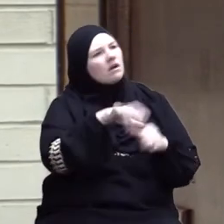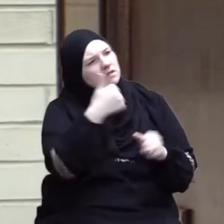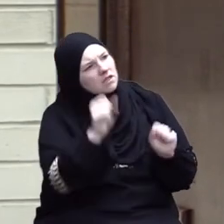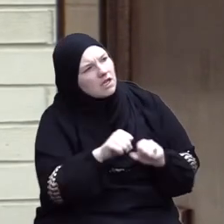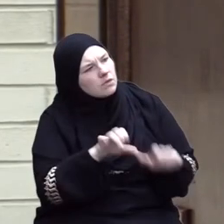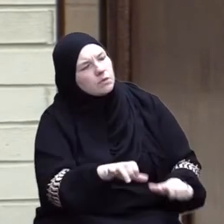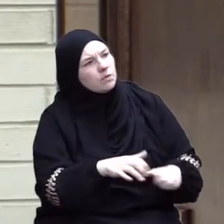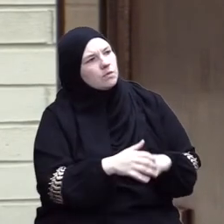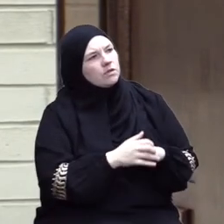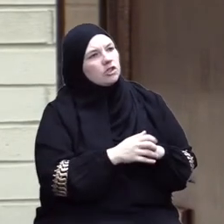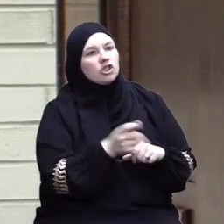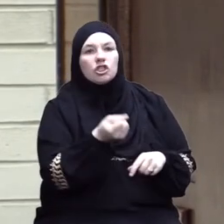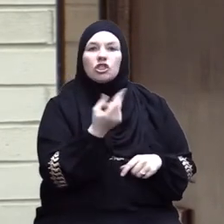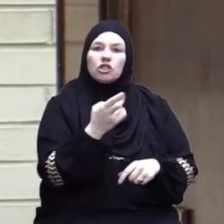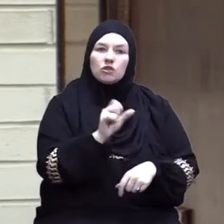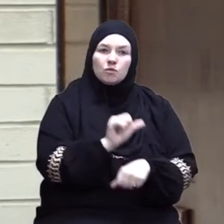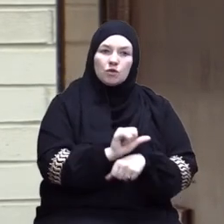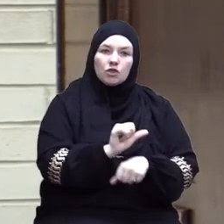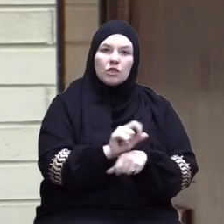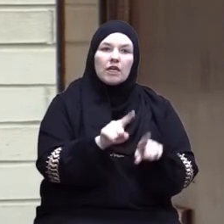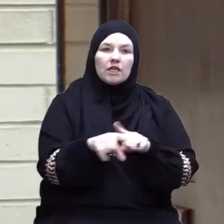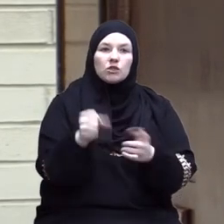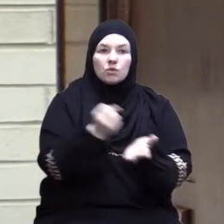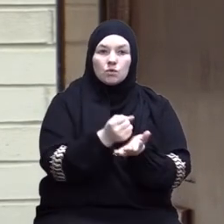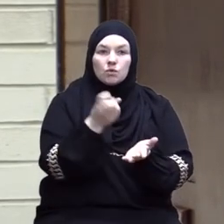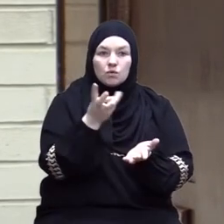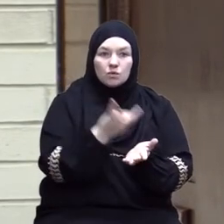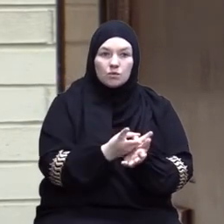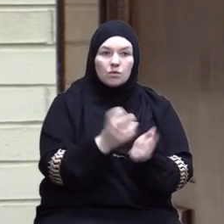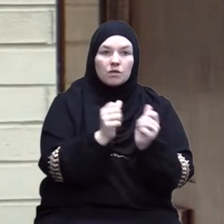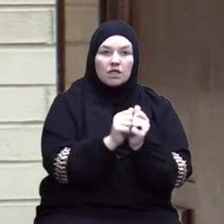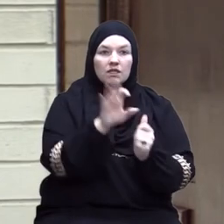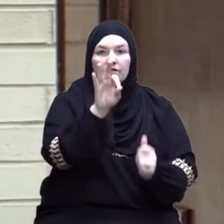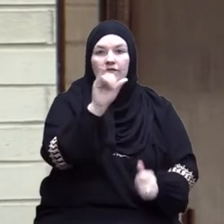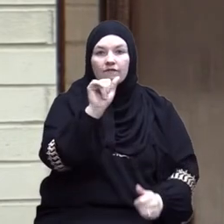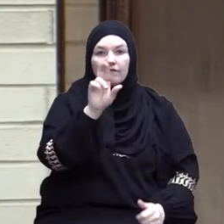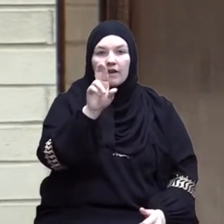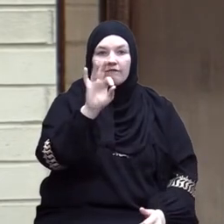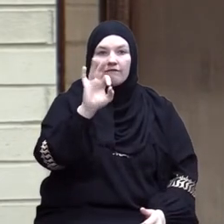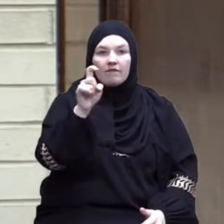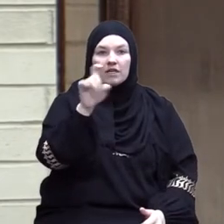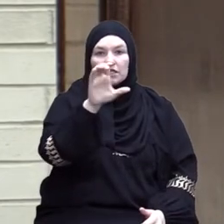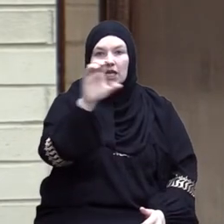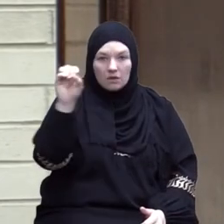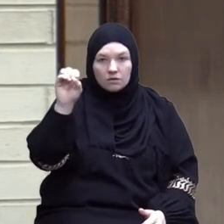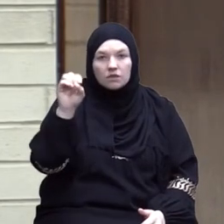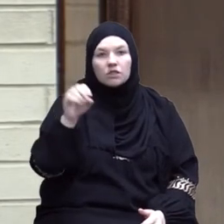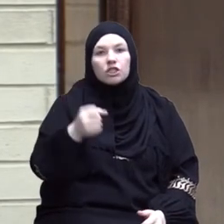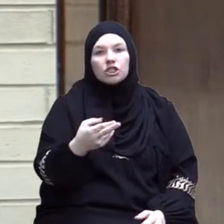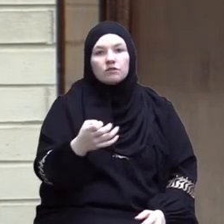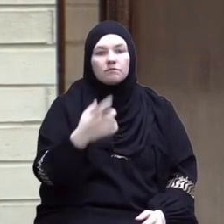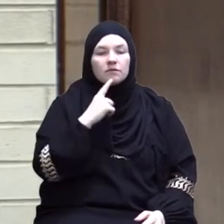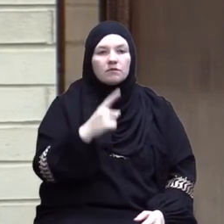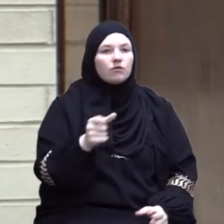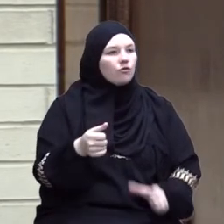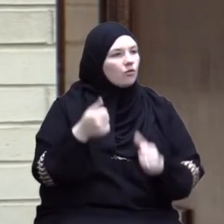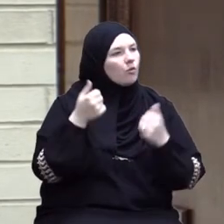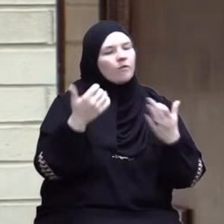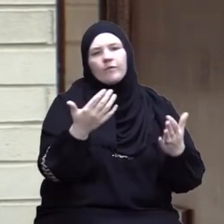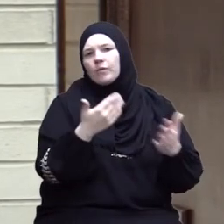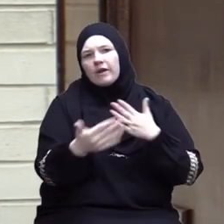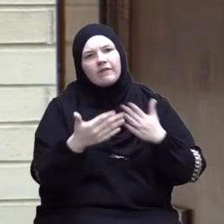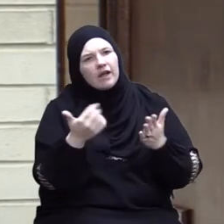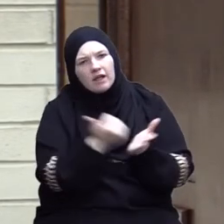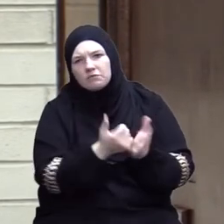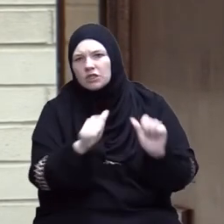do? She worked as a social worker with Fairfax County, and she has been offering